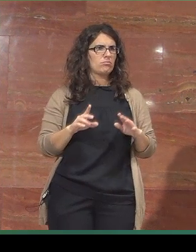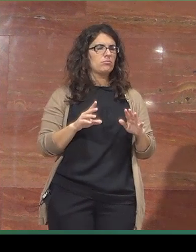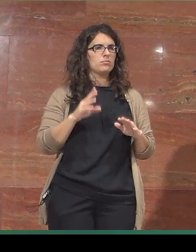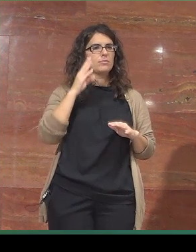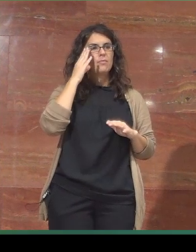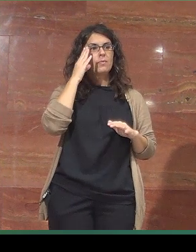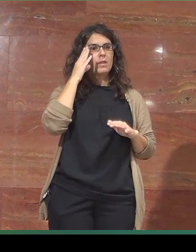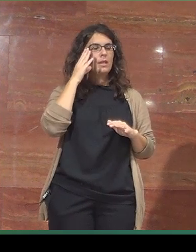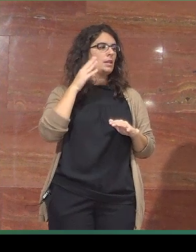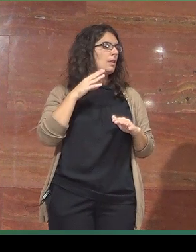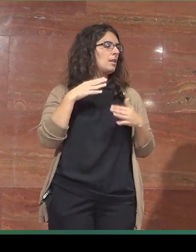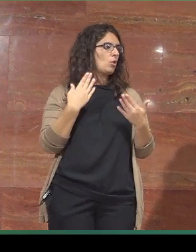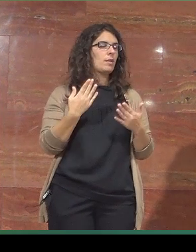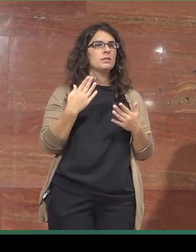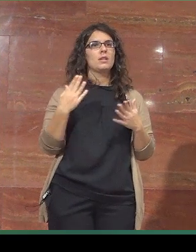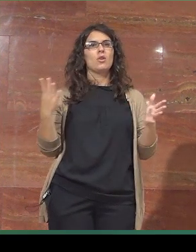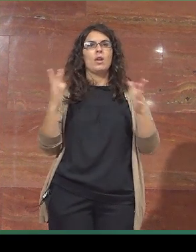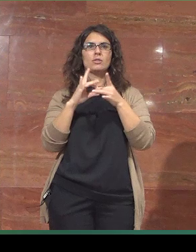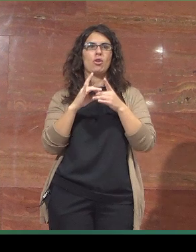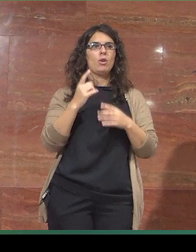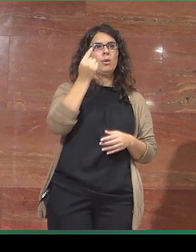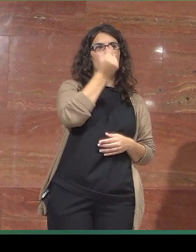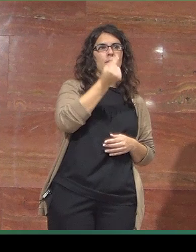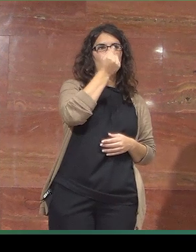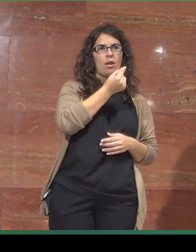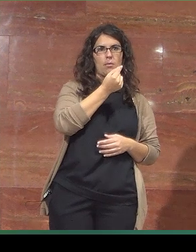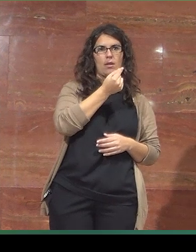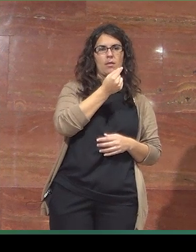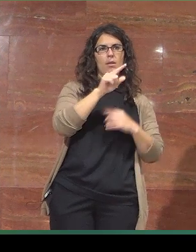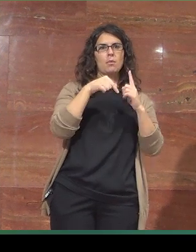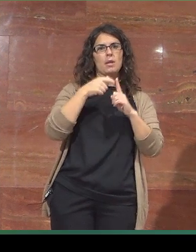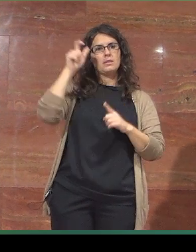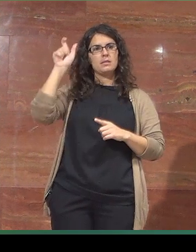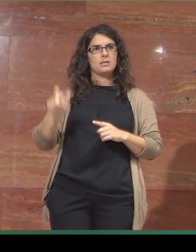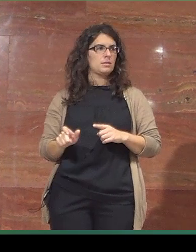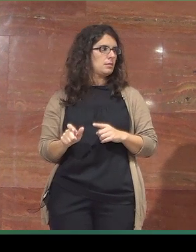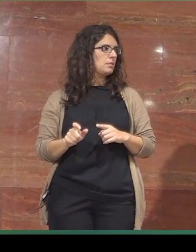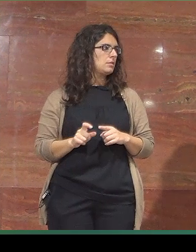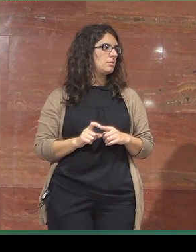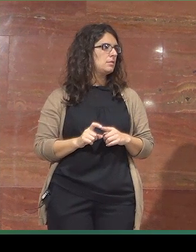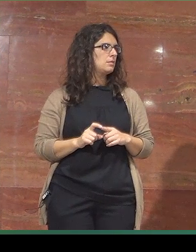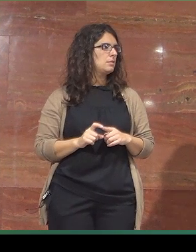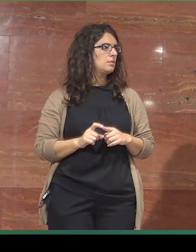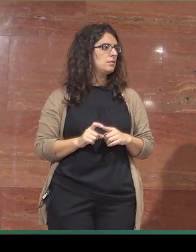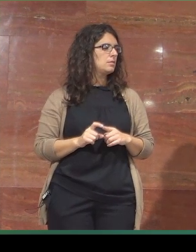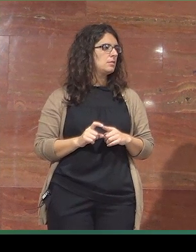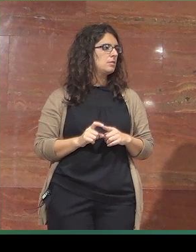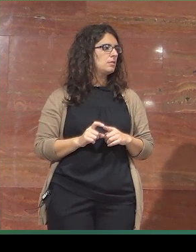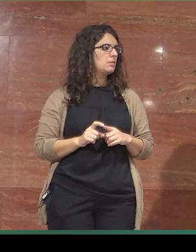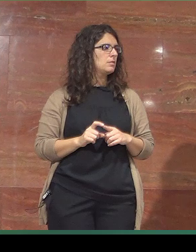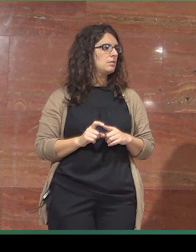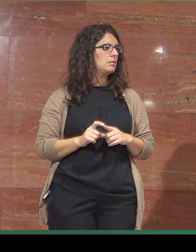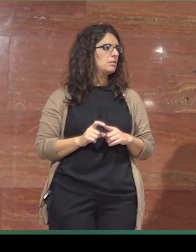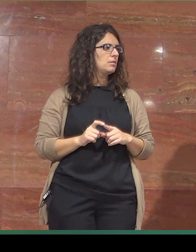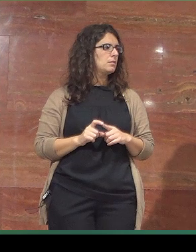the pictogram and the illustration bring it a little bit to a language. So it's not only the rain, is